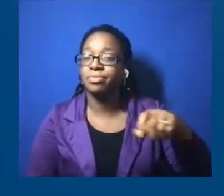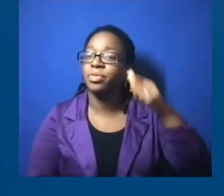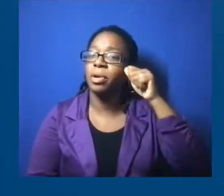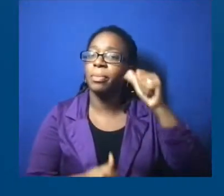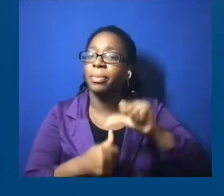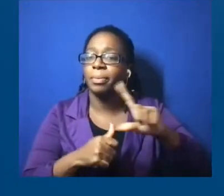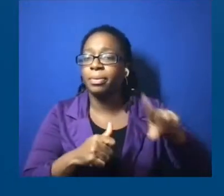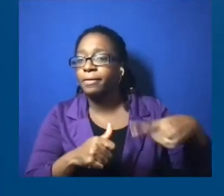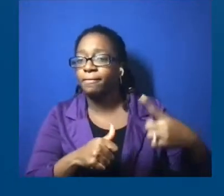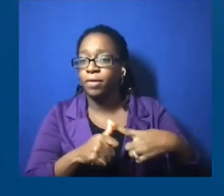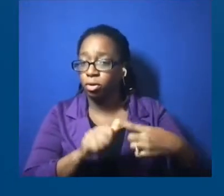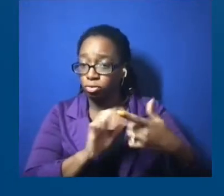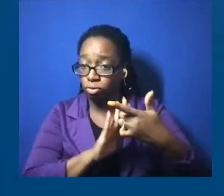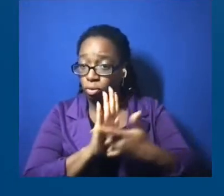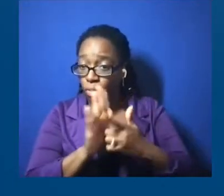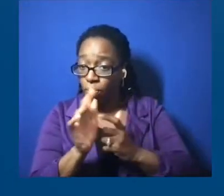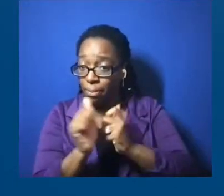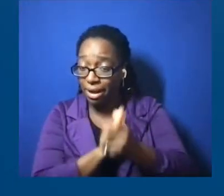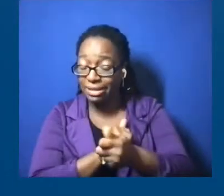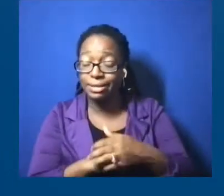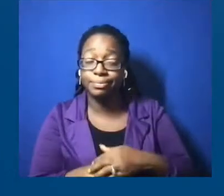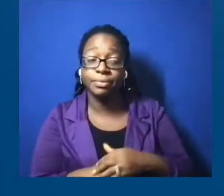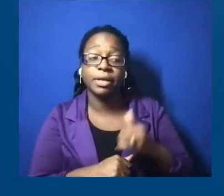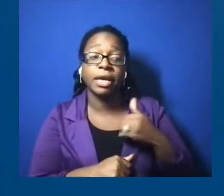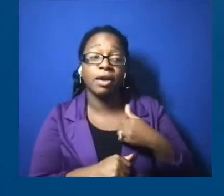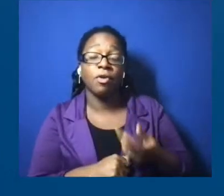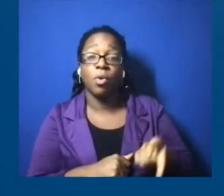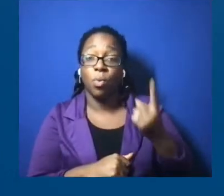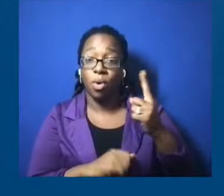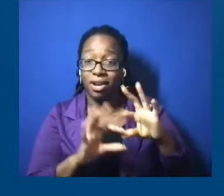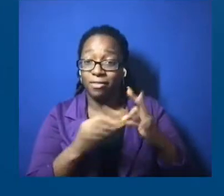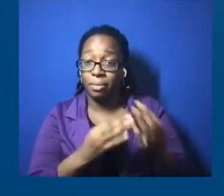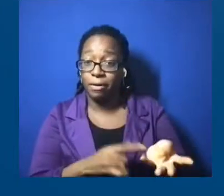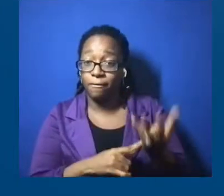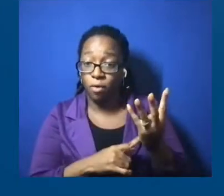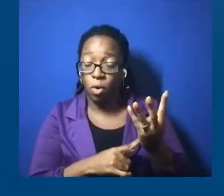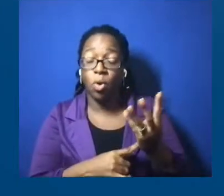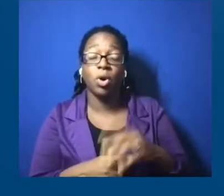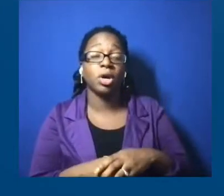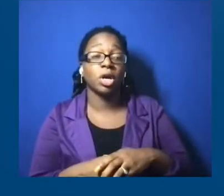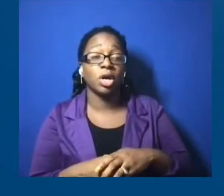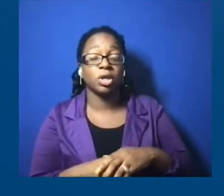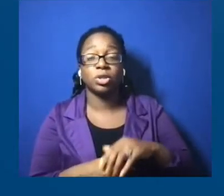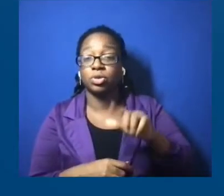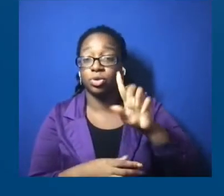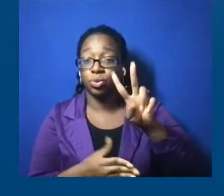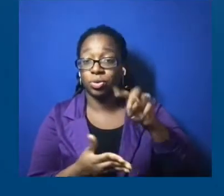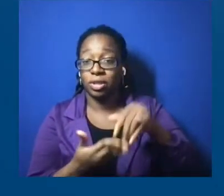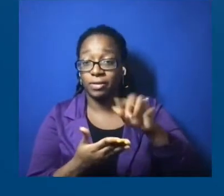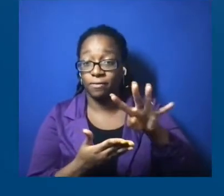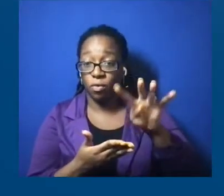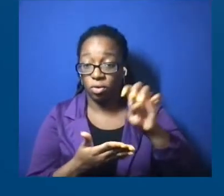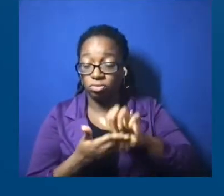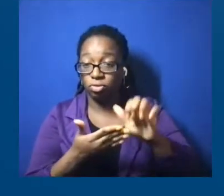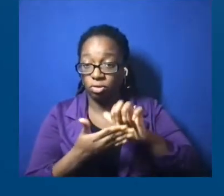we passed, a family of 4 would reduce their cost to $2,400 a year if they were on Medicare.